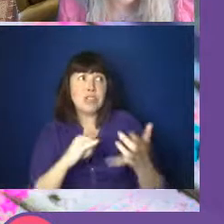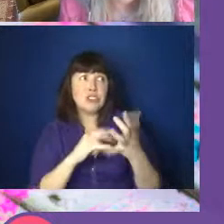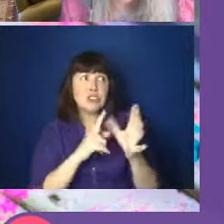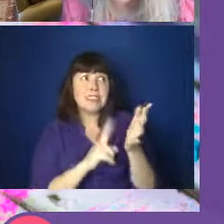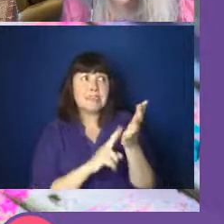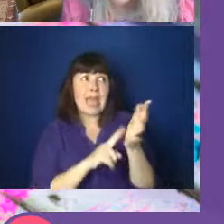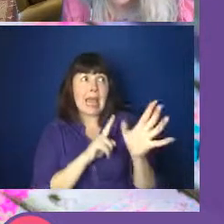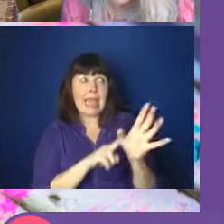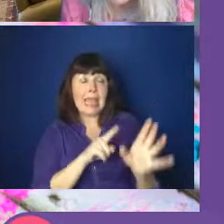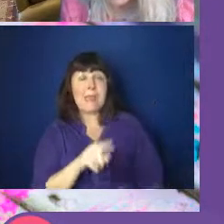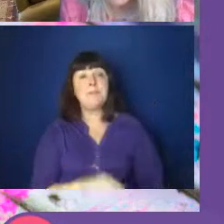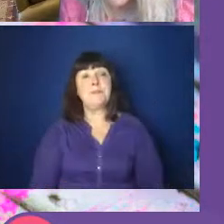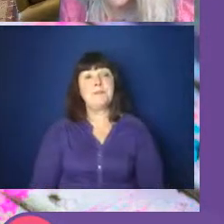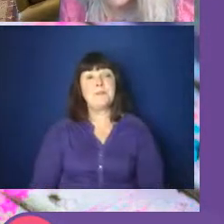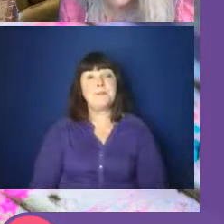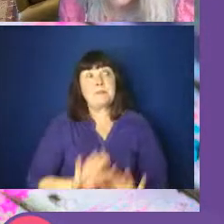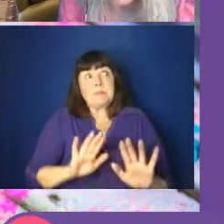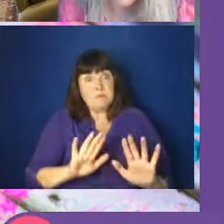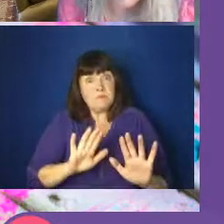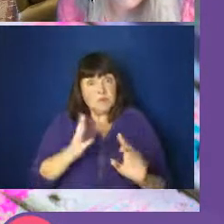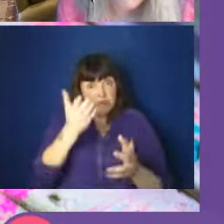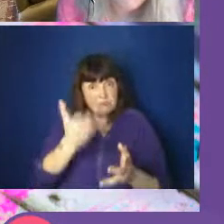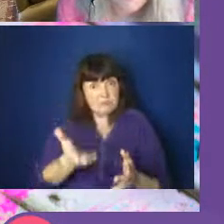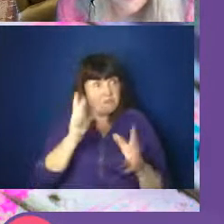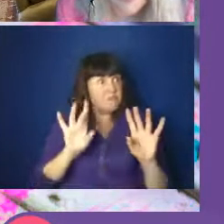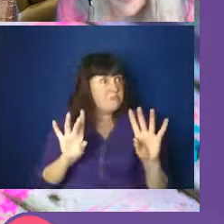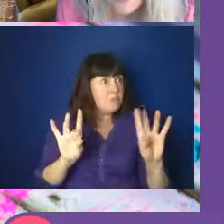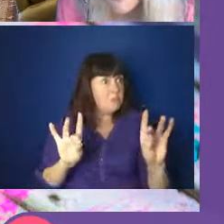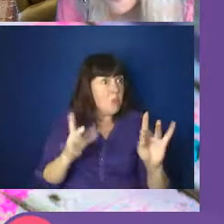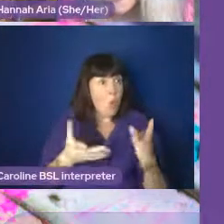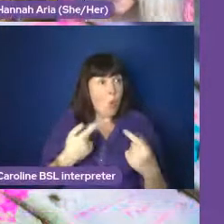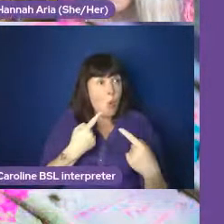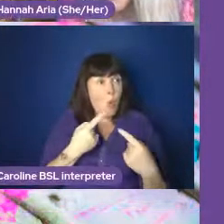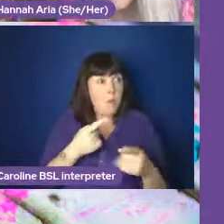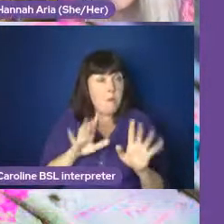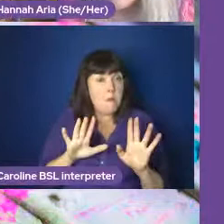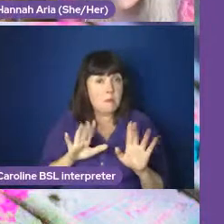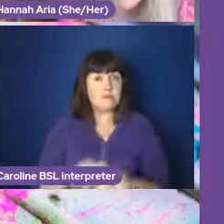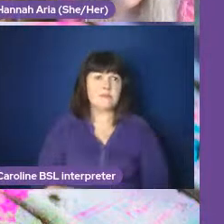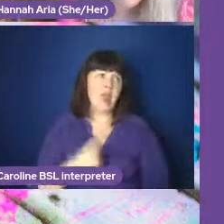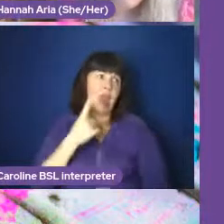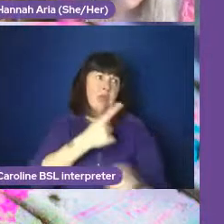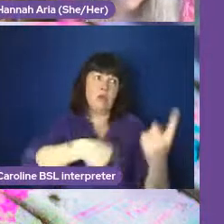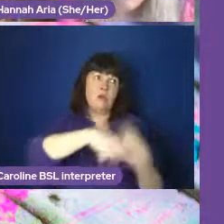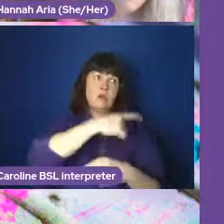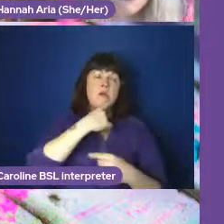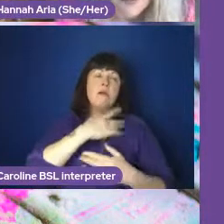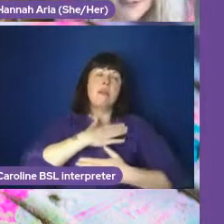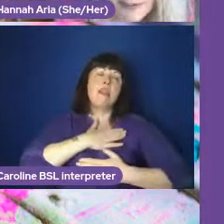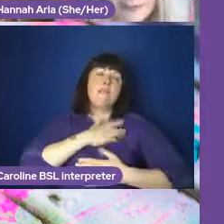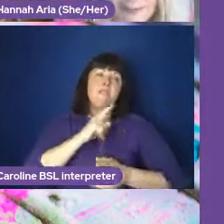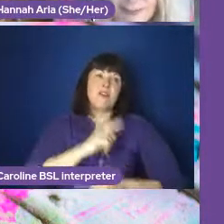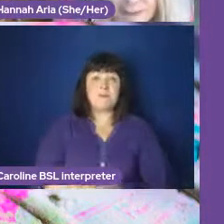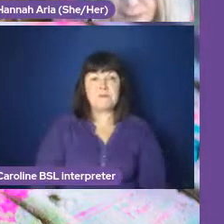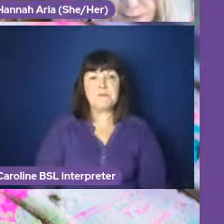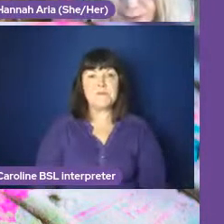anything else that you would like to share with us about this? I think everyone just loves it, basically.